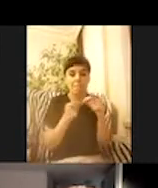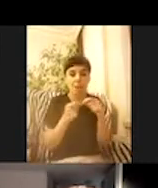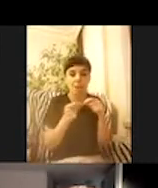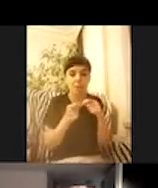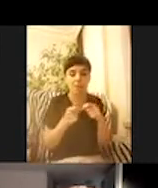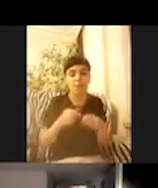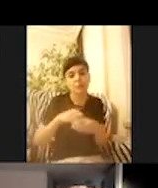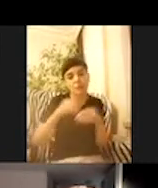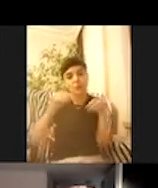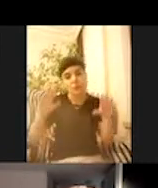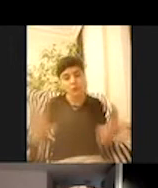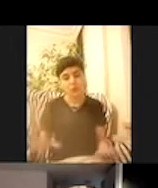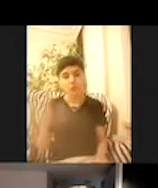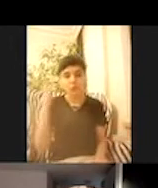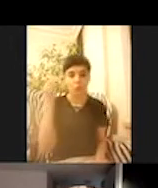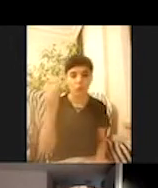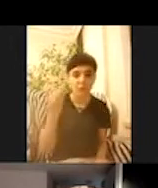of